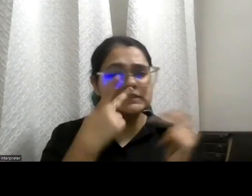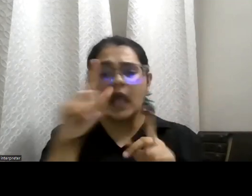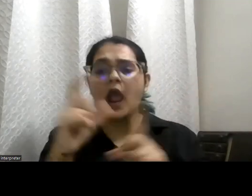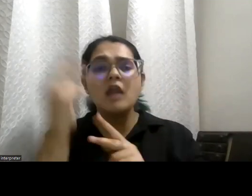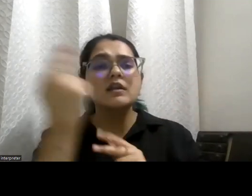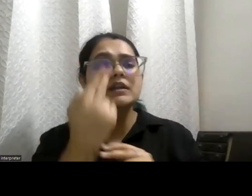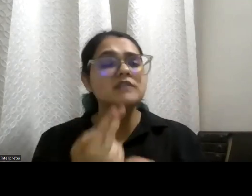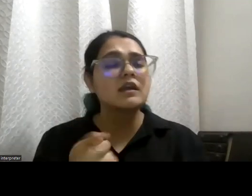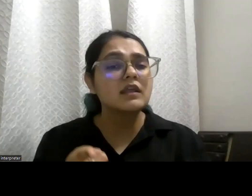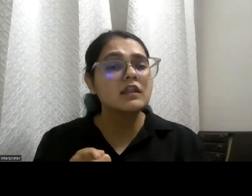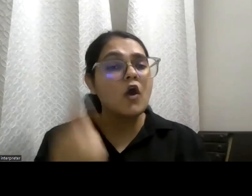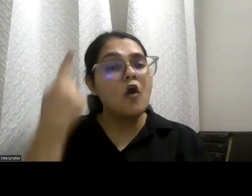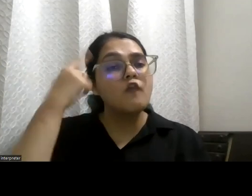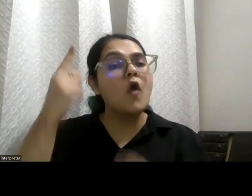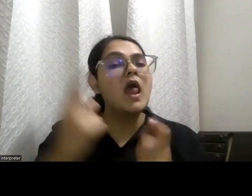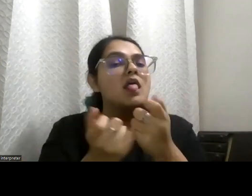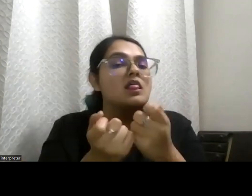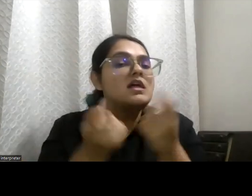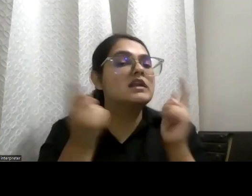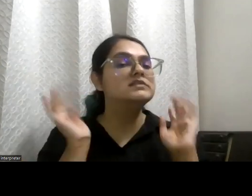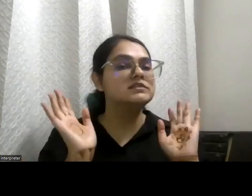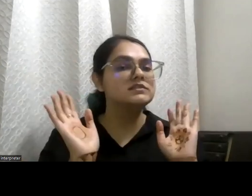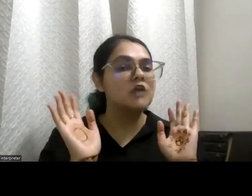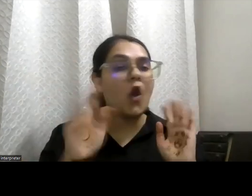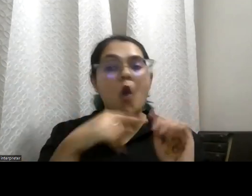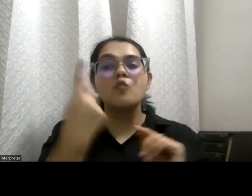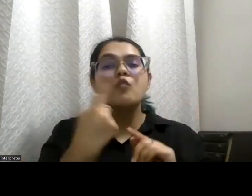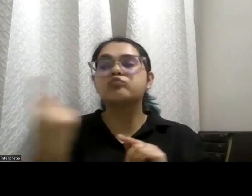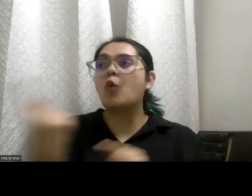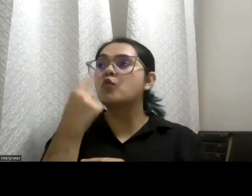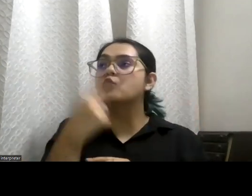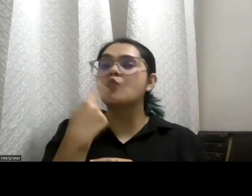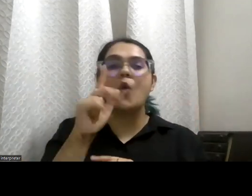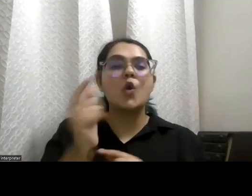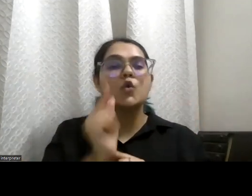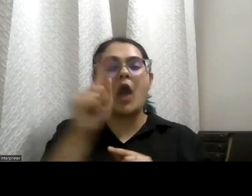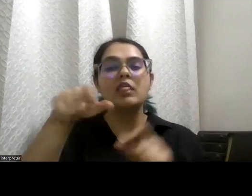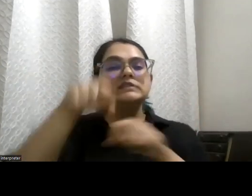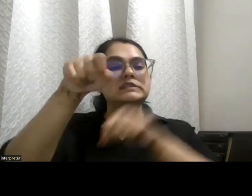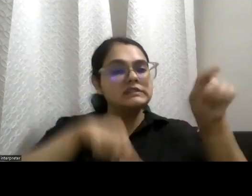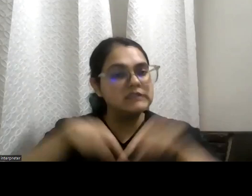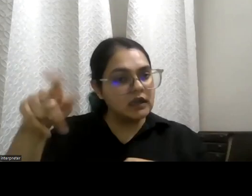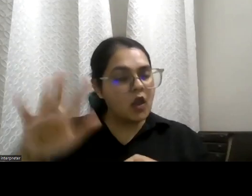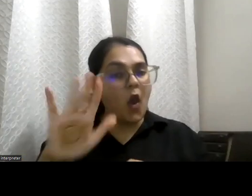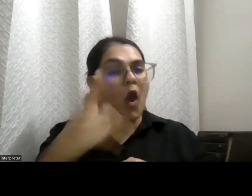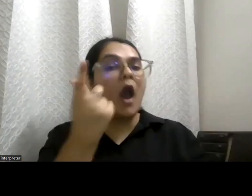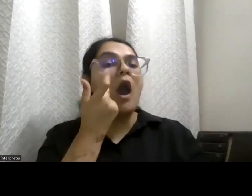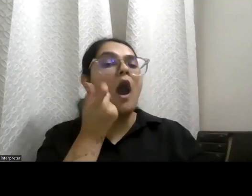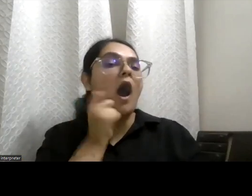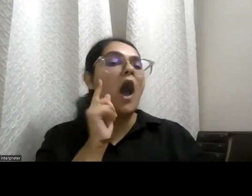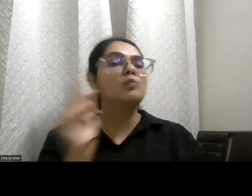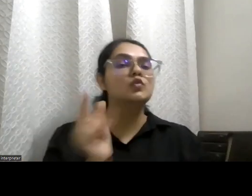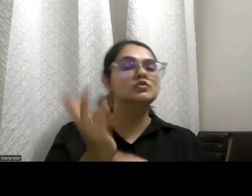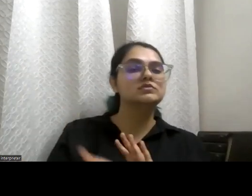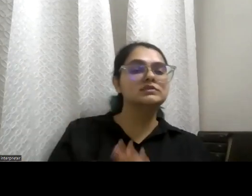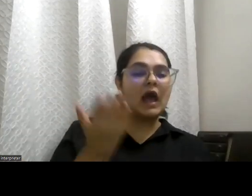designed pro-rich, they are pro-urban, they are pro-male. So the initial design comes. And it